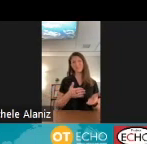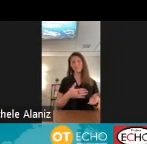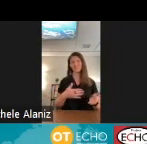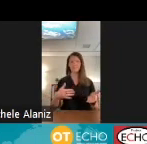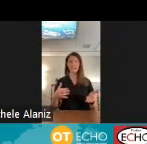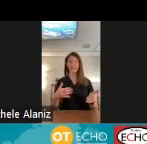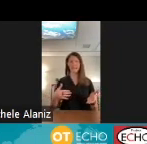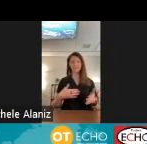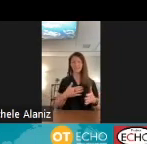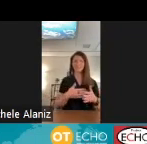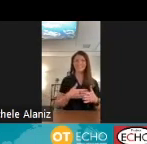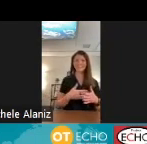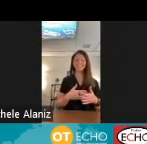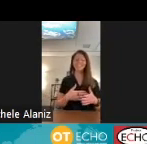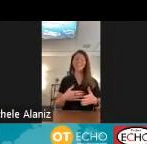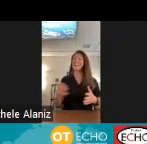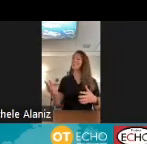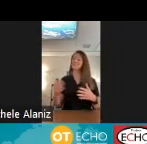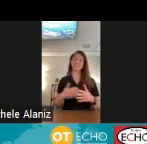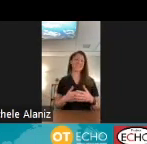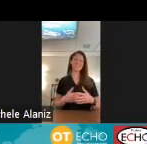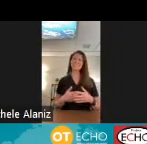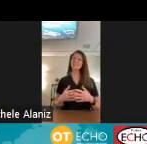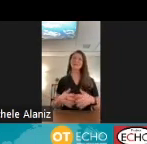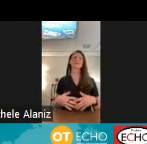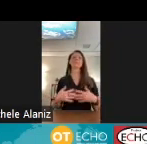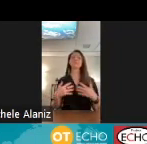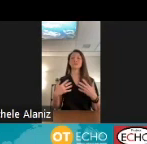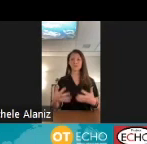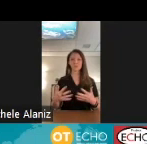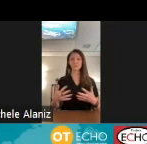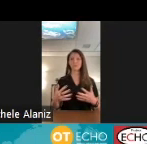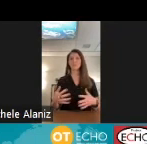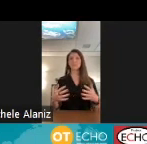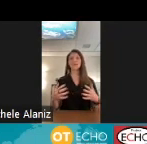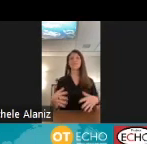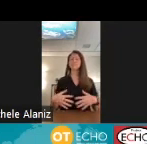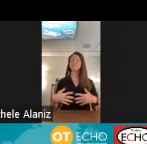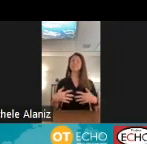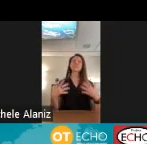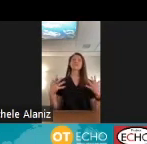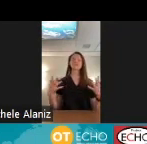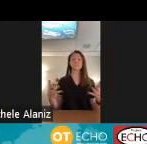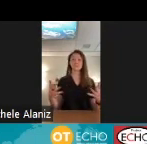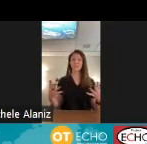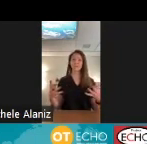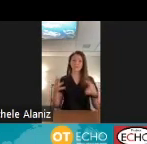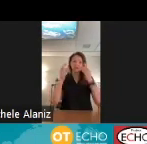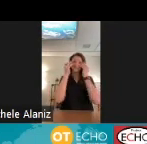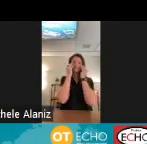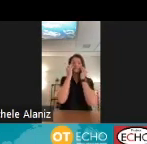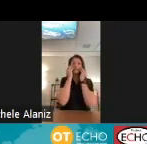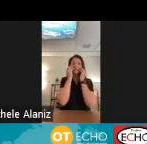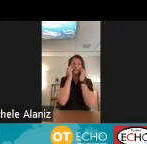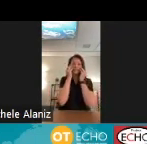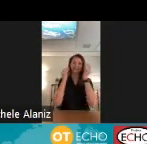time. You kind of have to back out and do it again. And if she has to do that, that will be a trigger for him. And he'll have these large emotional outbursts